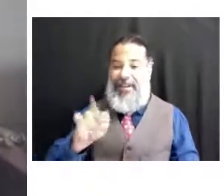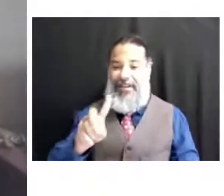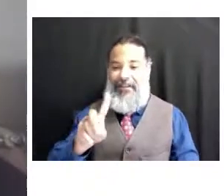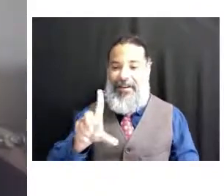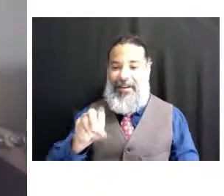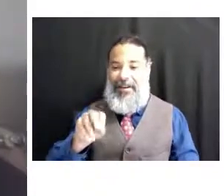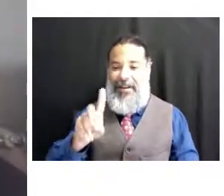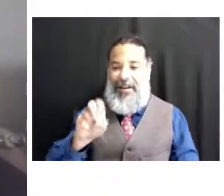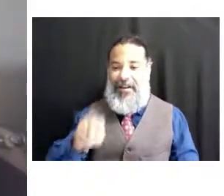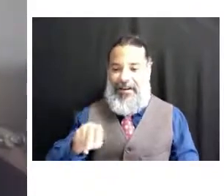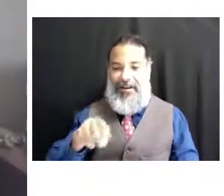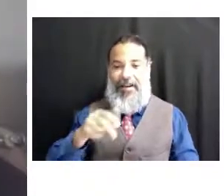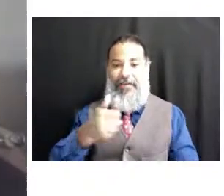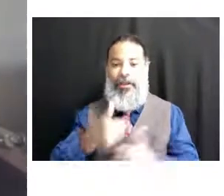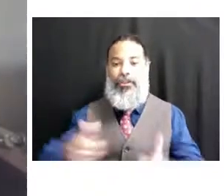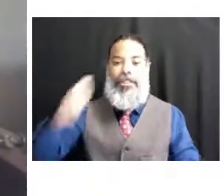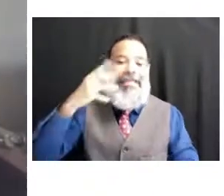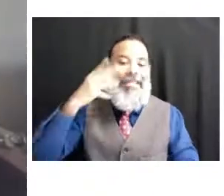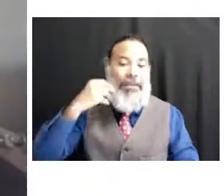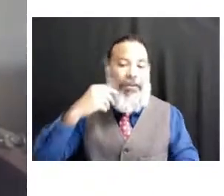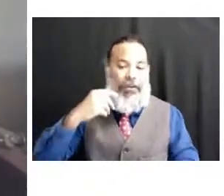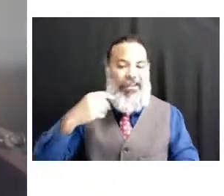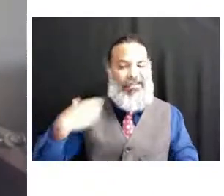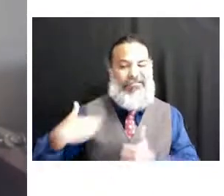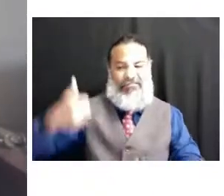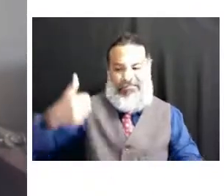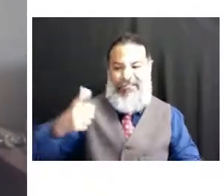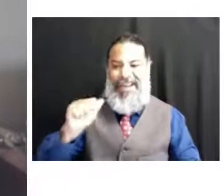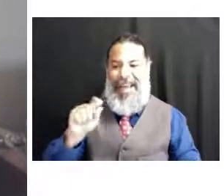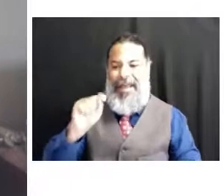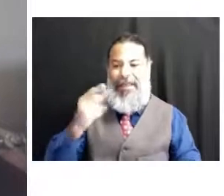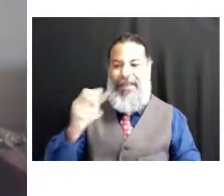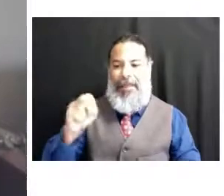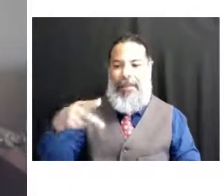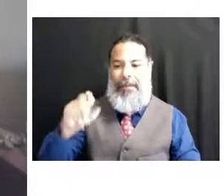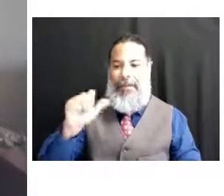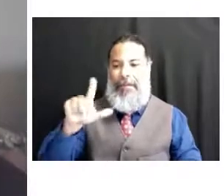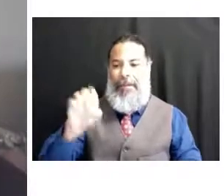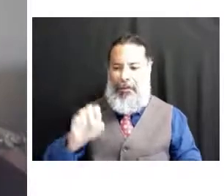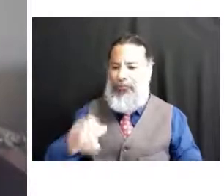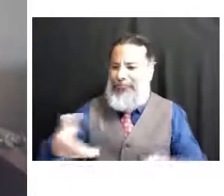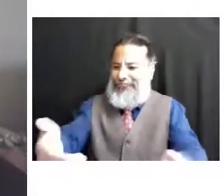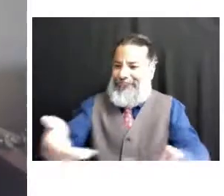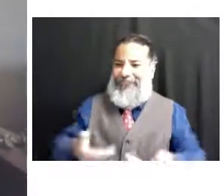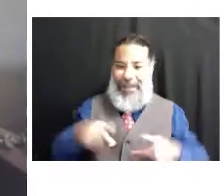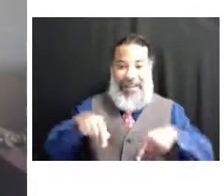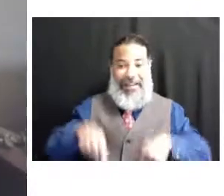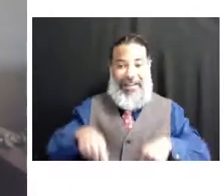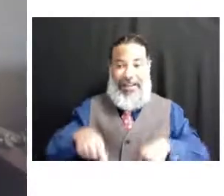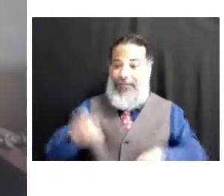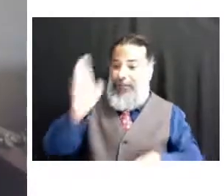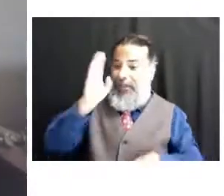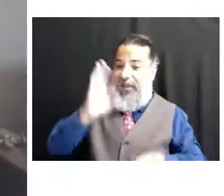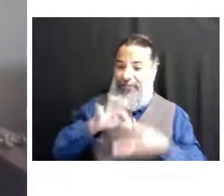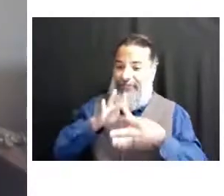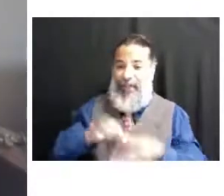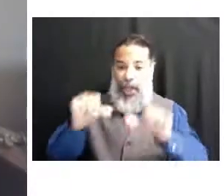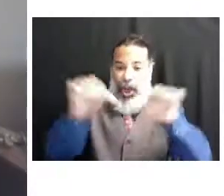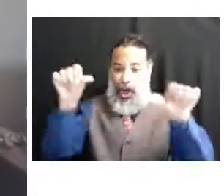and I am the Chief Experience Officer at the Peale. And allow me to welcome you to today's presentation on the